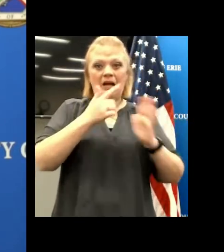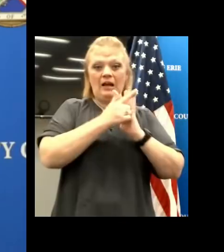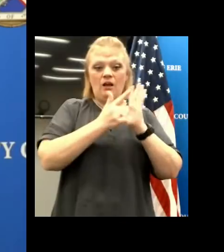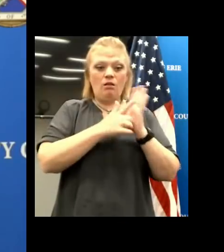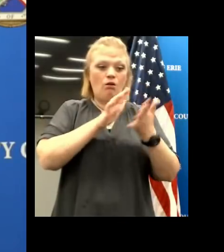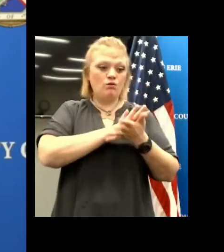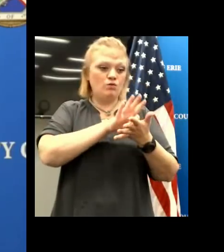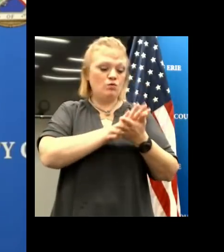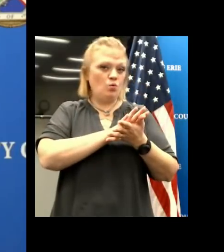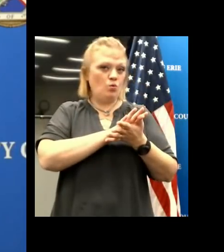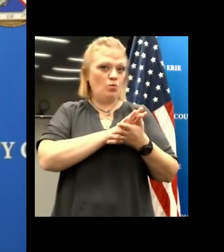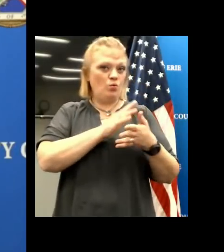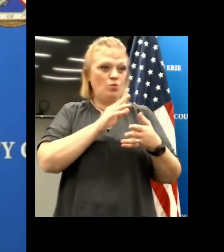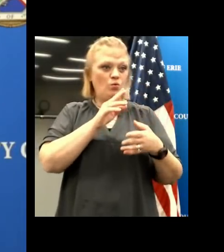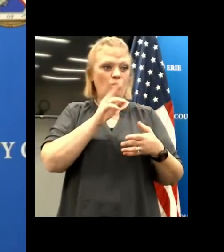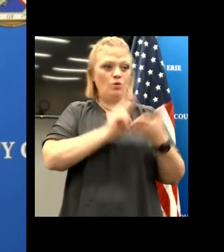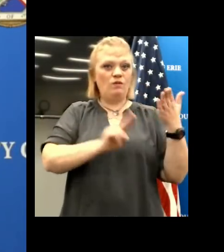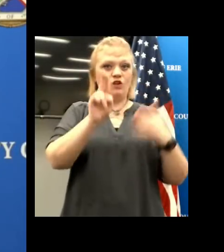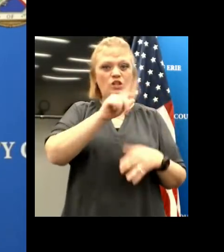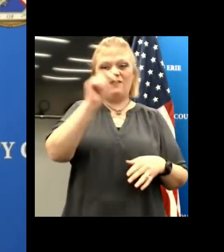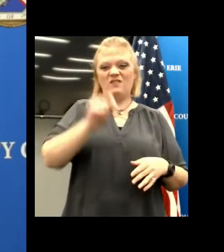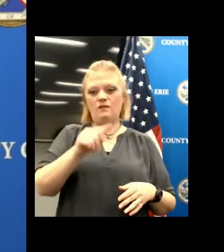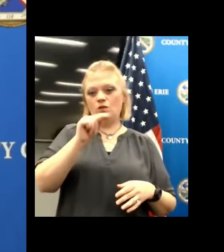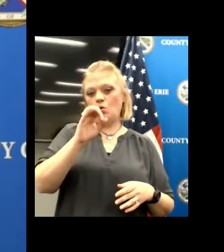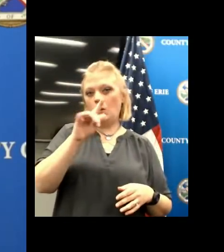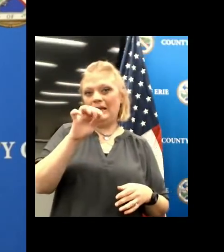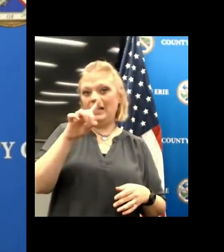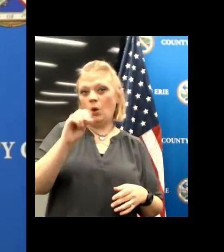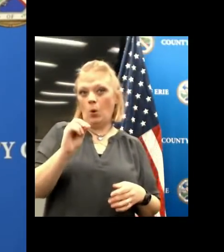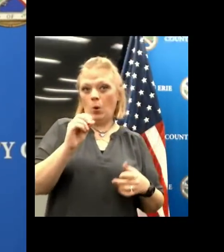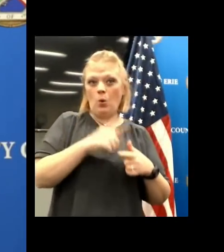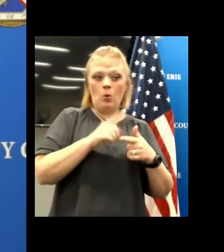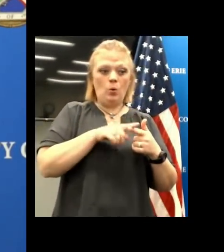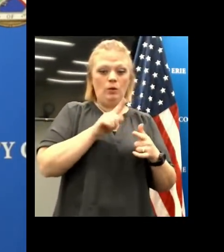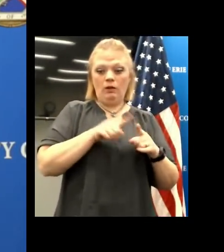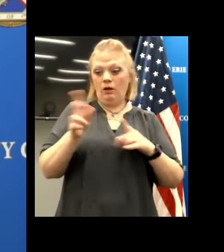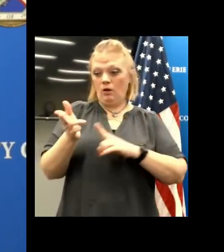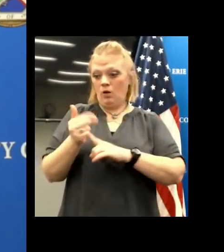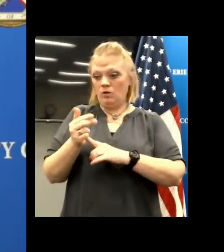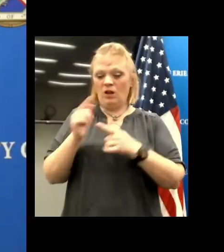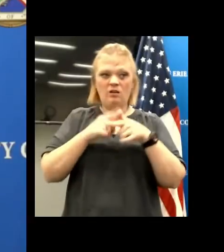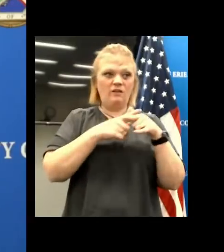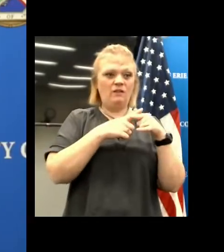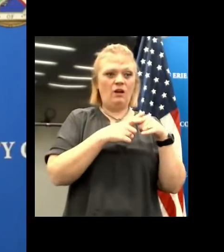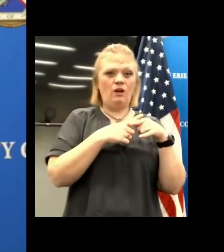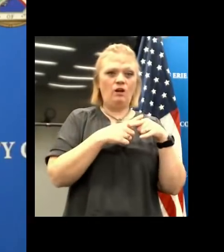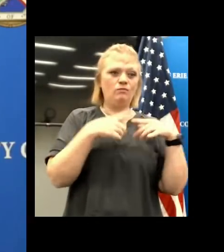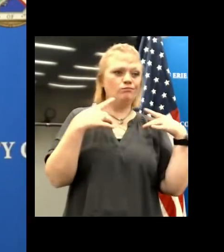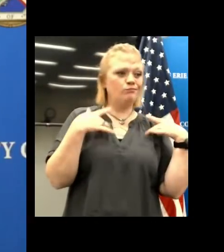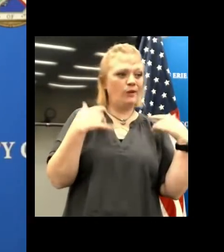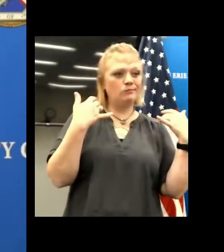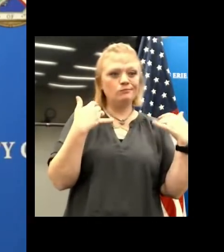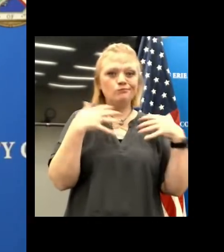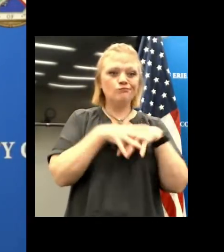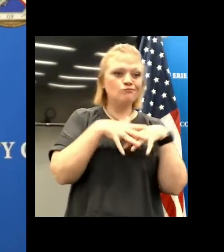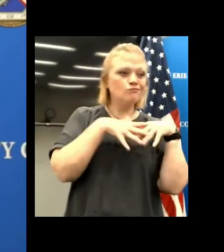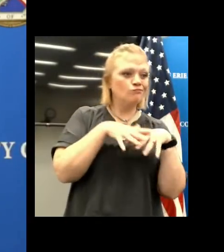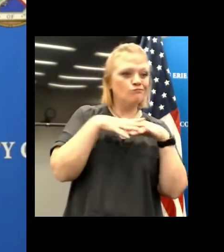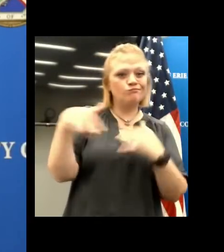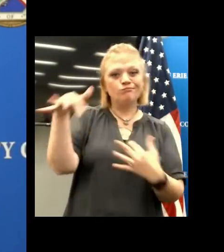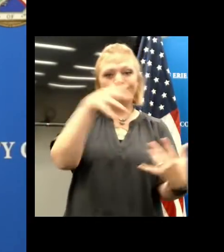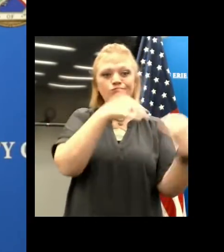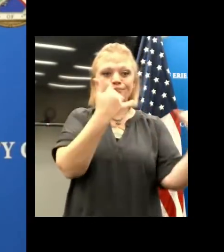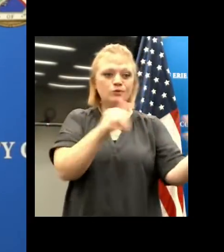alma mater, University of Toledo, if they came in and then they were going to a hotel and then they were partying in town, I'd say, no, we can't do this. But my understanding